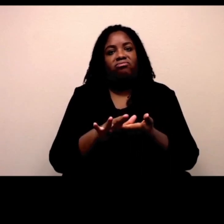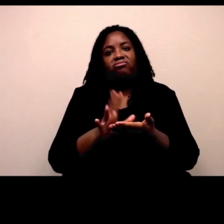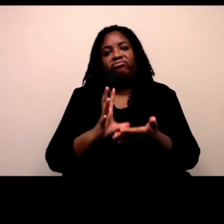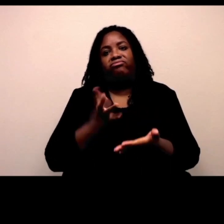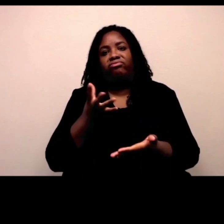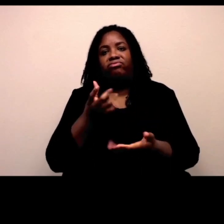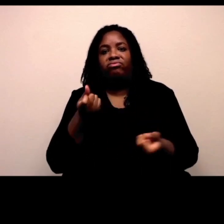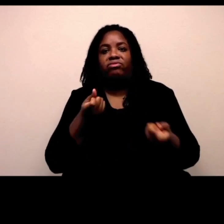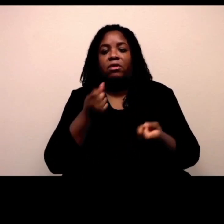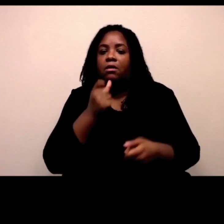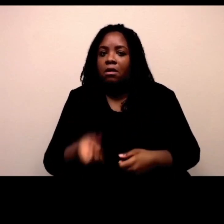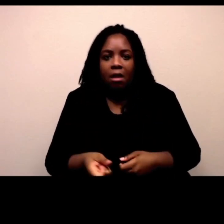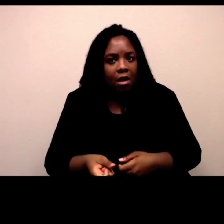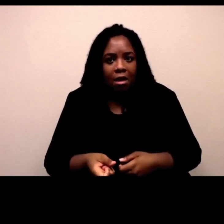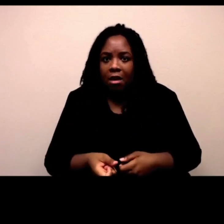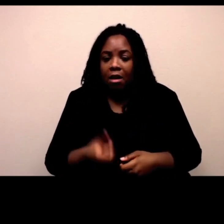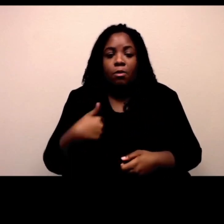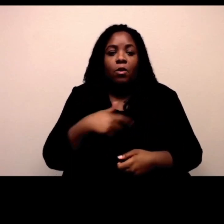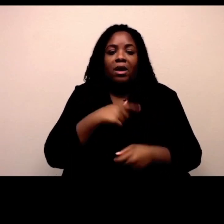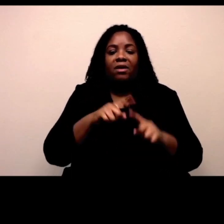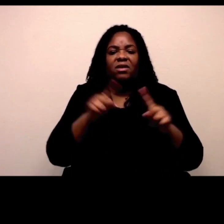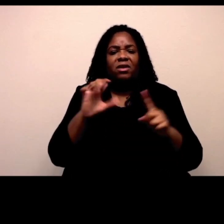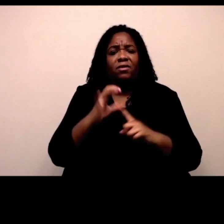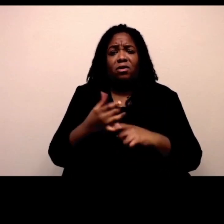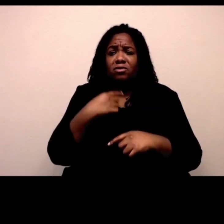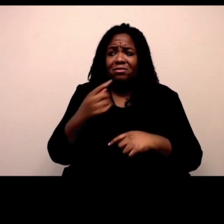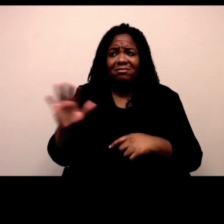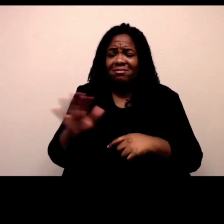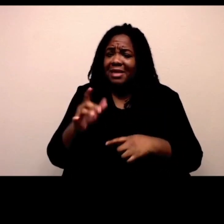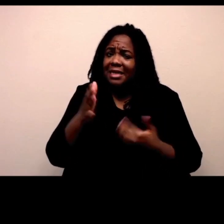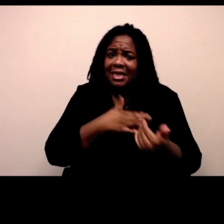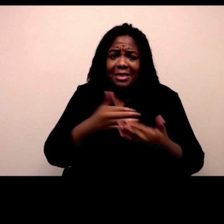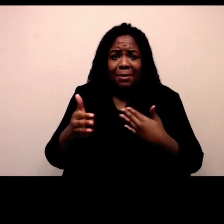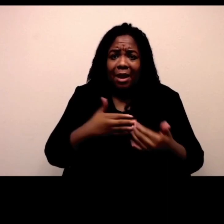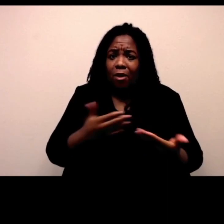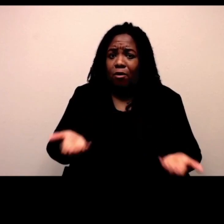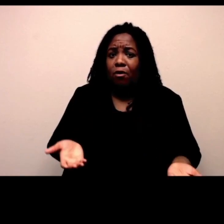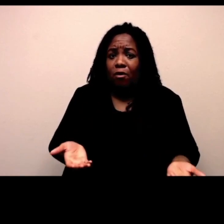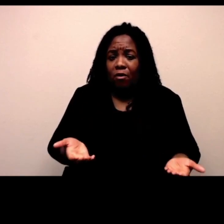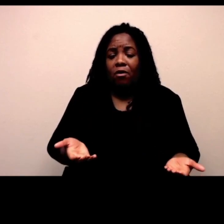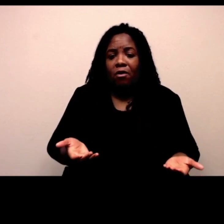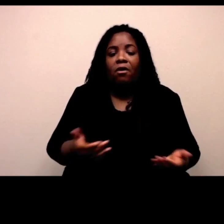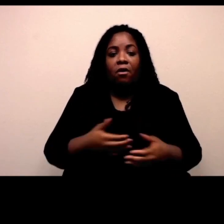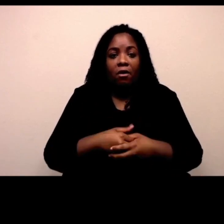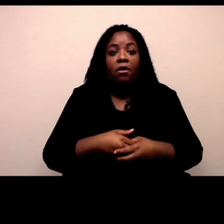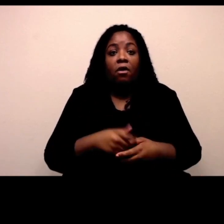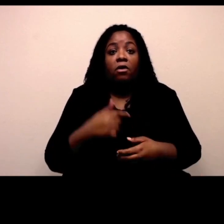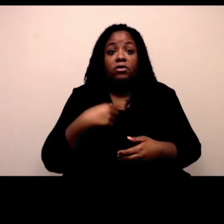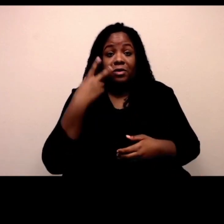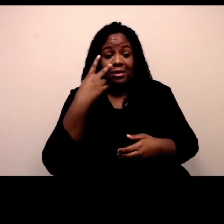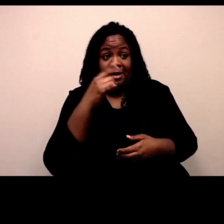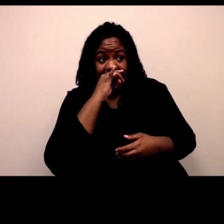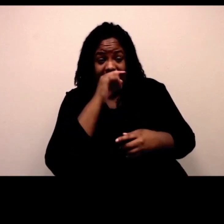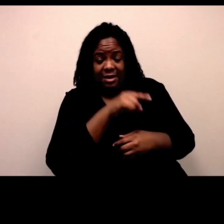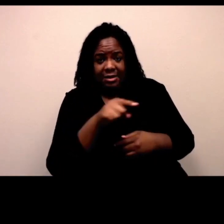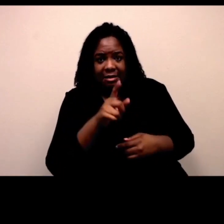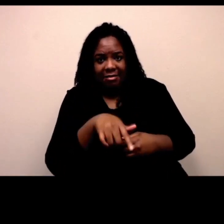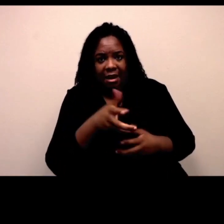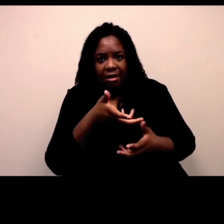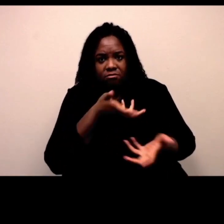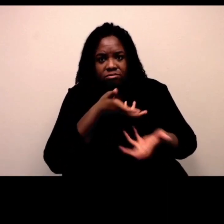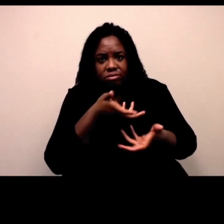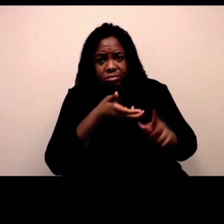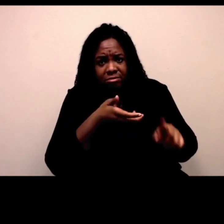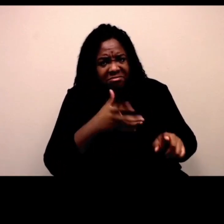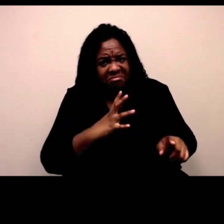But we have a different culture there where it doesn't really matter with that. So when I have those kids, we have those conversations. And